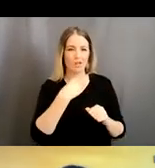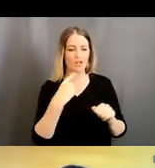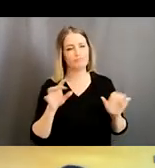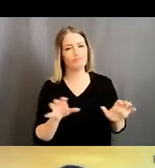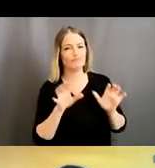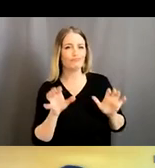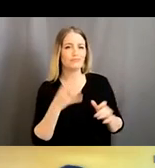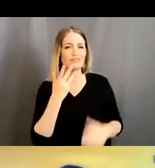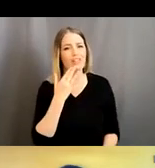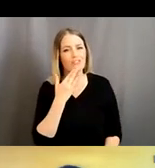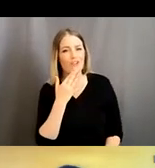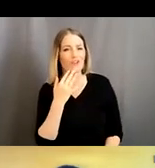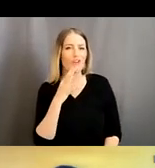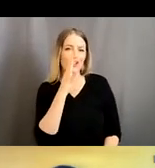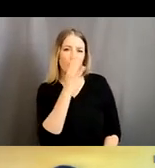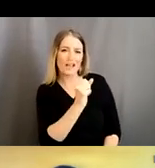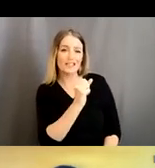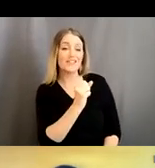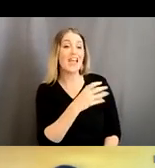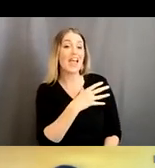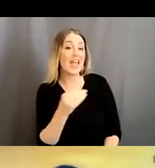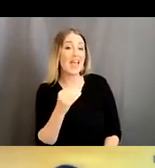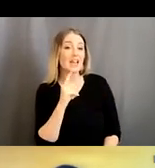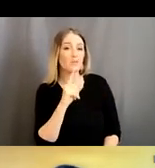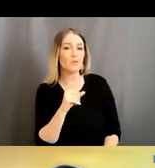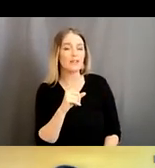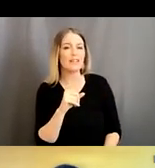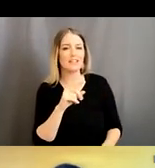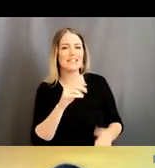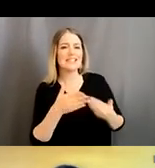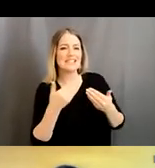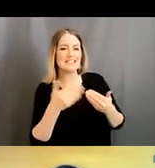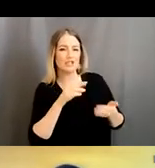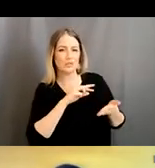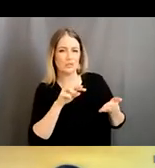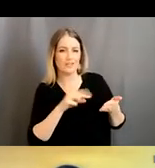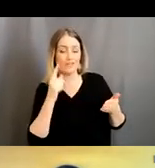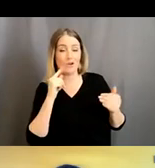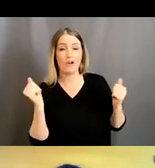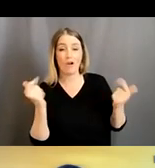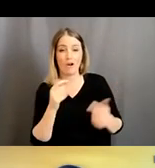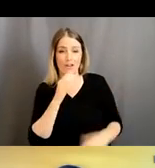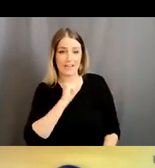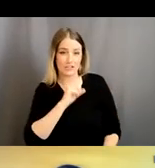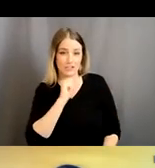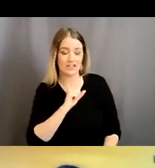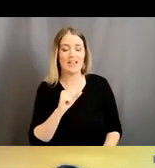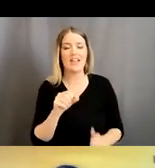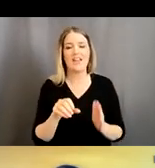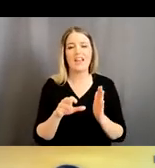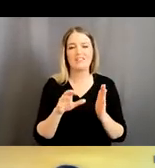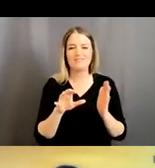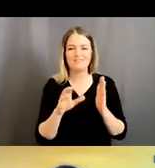and colorful and attractive, but also being really consumable for all ages, and finding that right